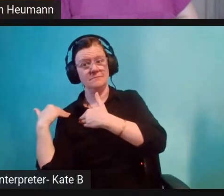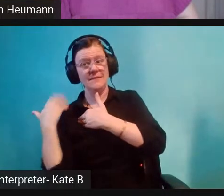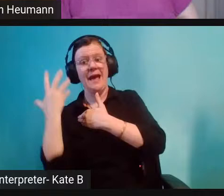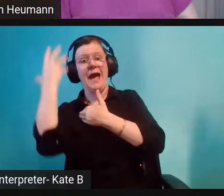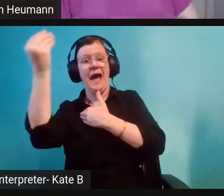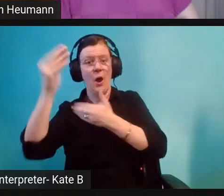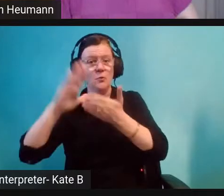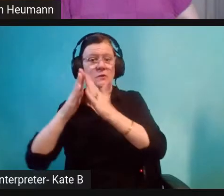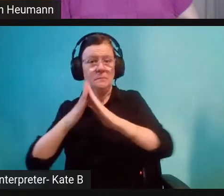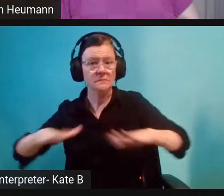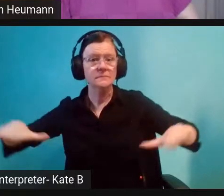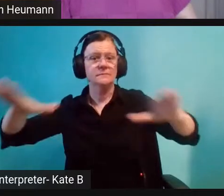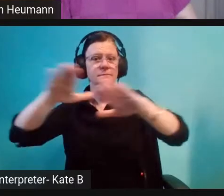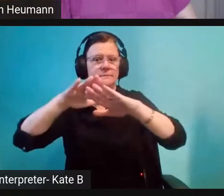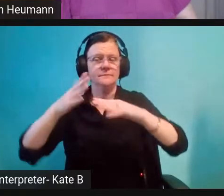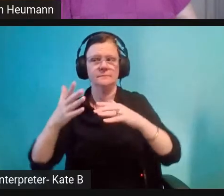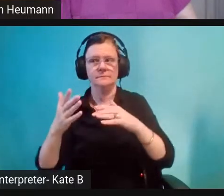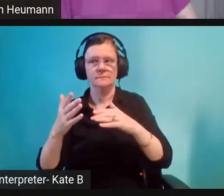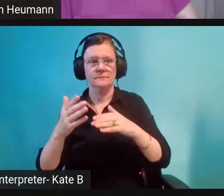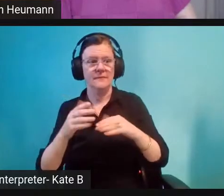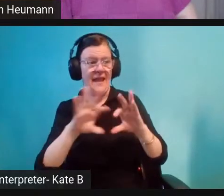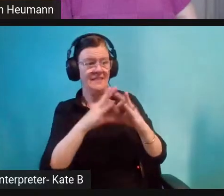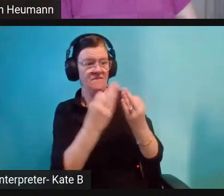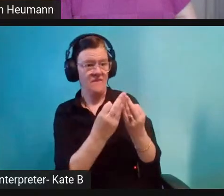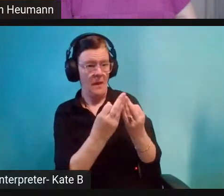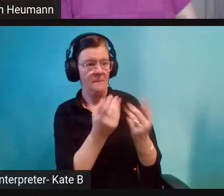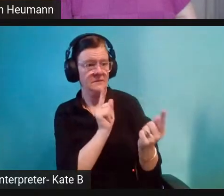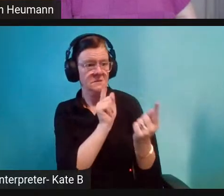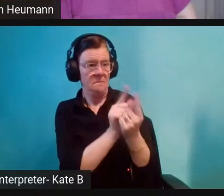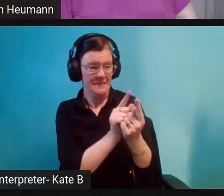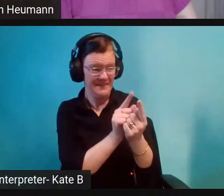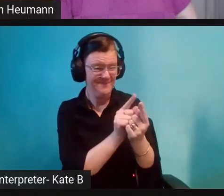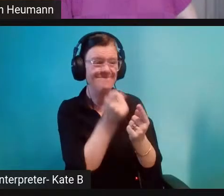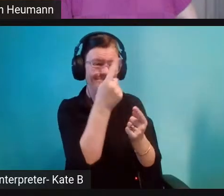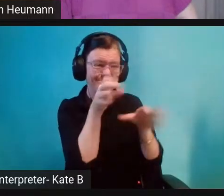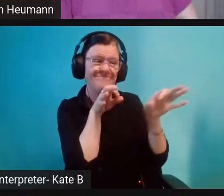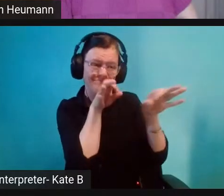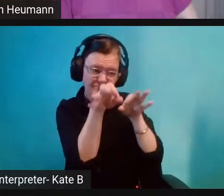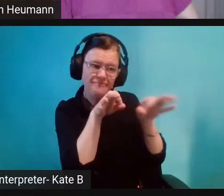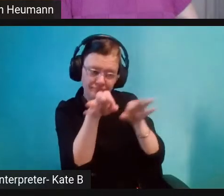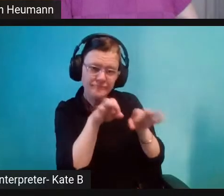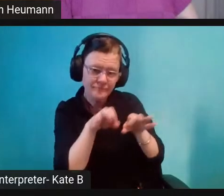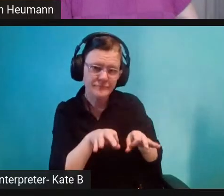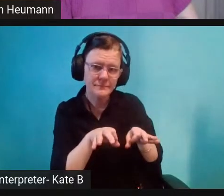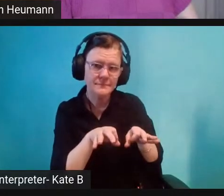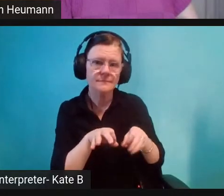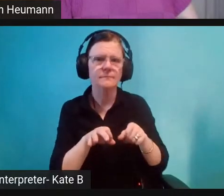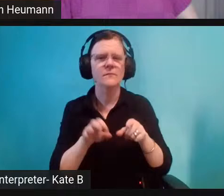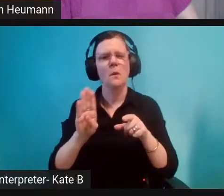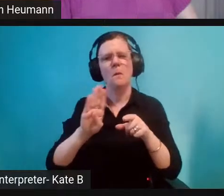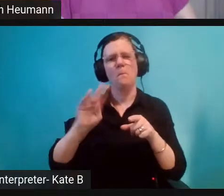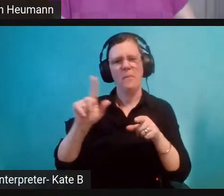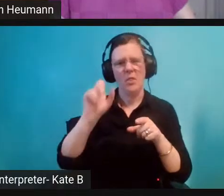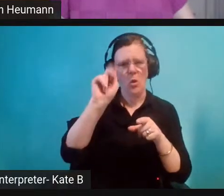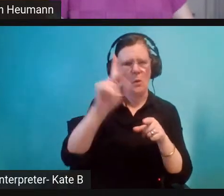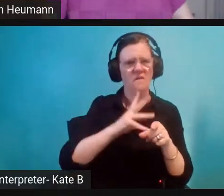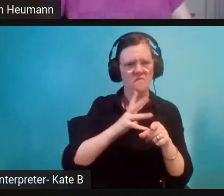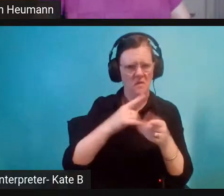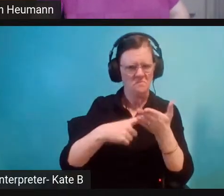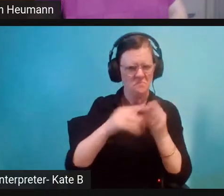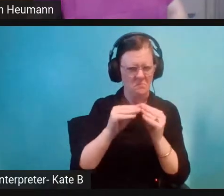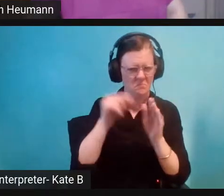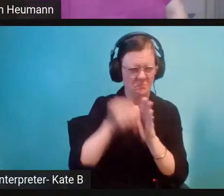its role with the individual families that they have responsibility for. Well, let's go a little deeper with this, because there